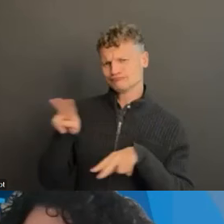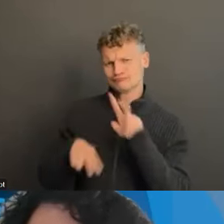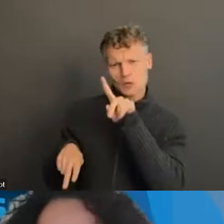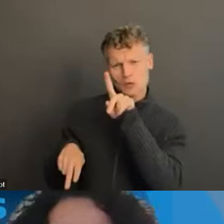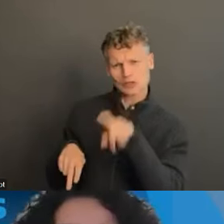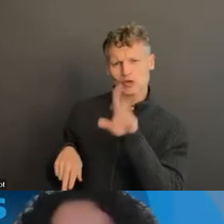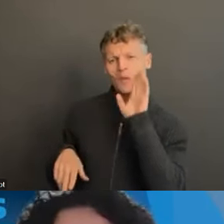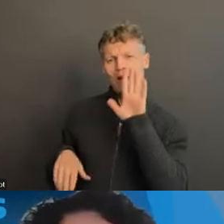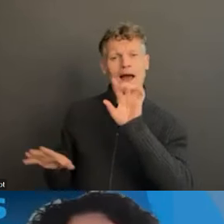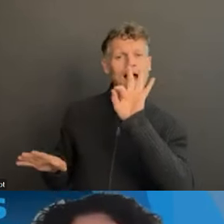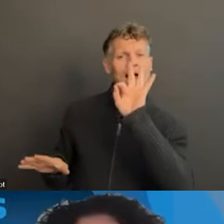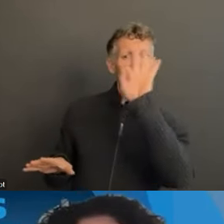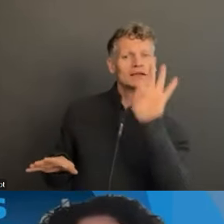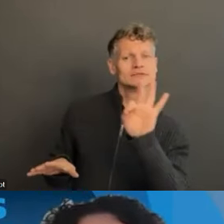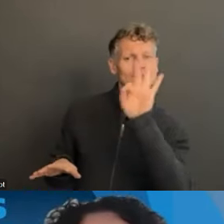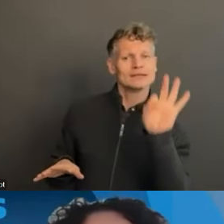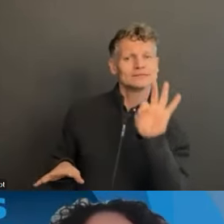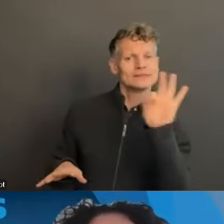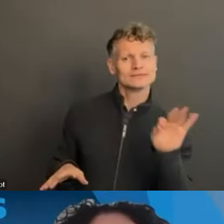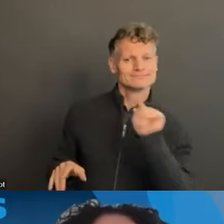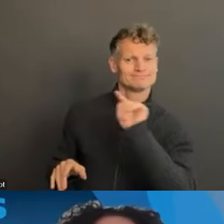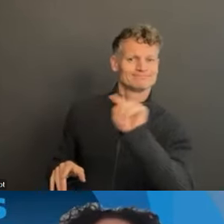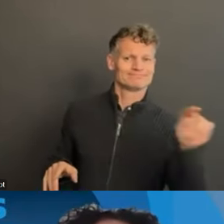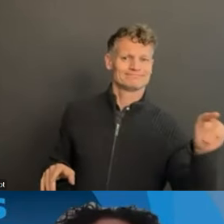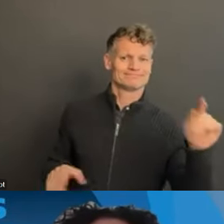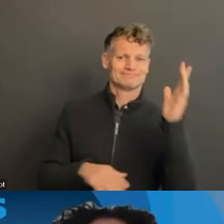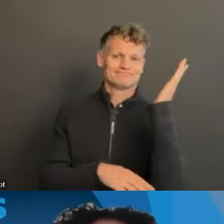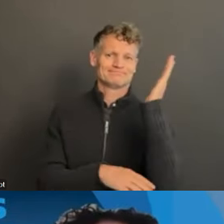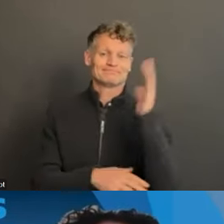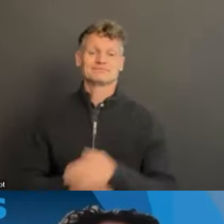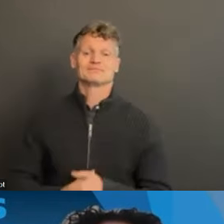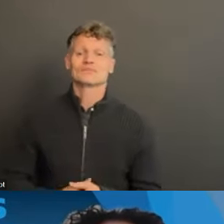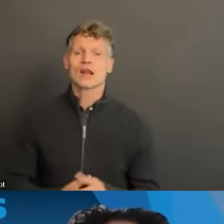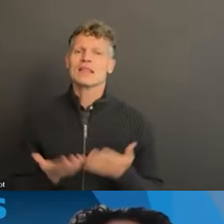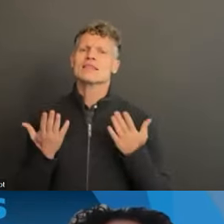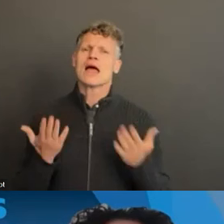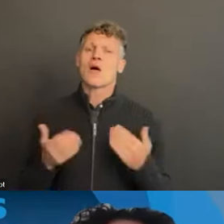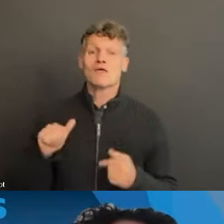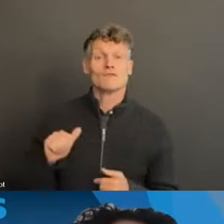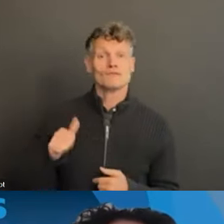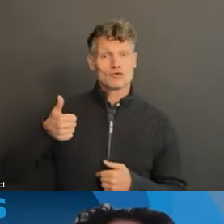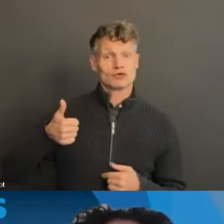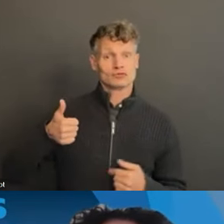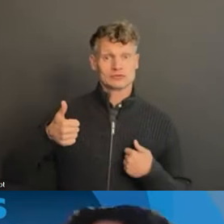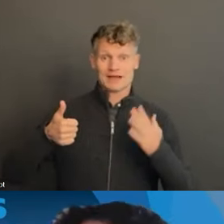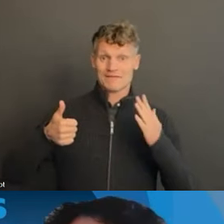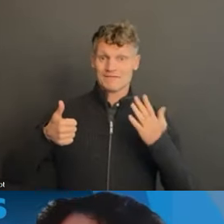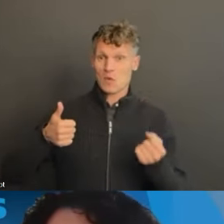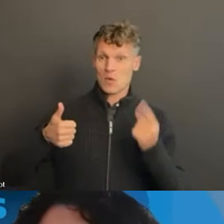panelists. I will start, let's see, with a question for Dr. Oriel.